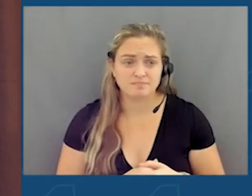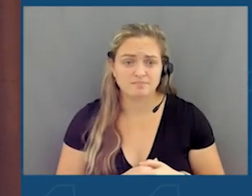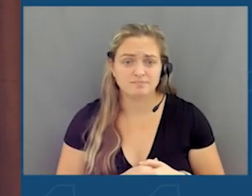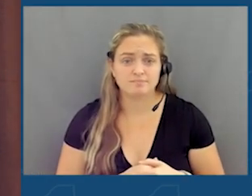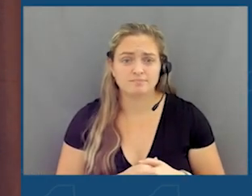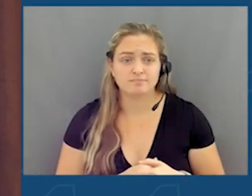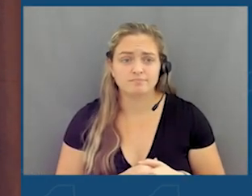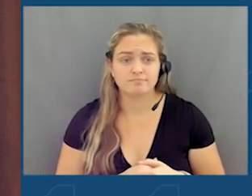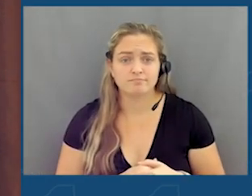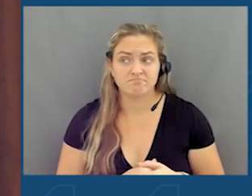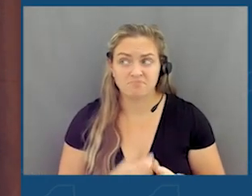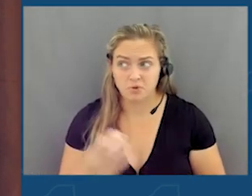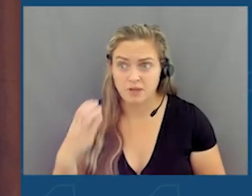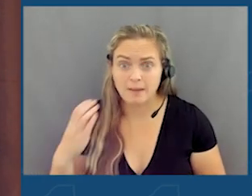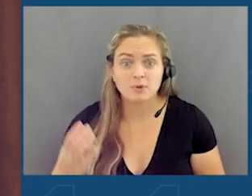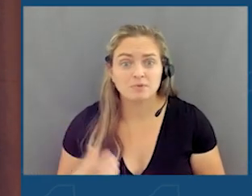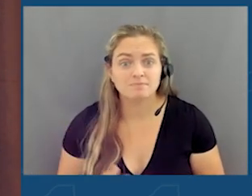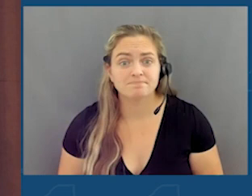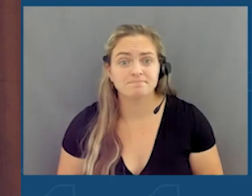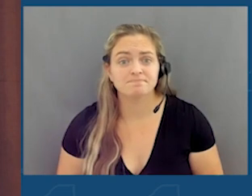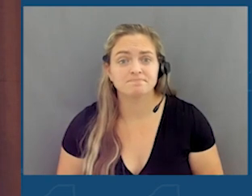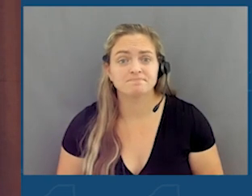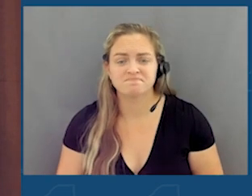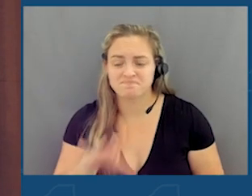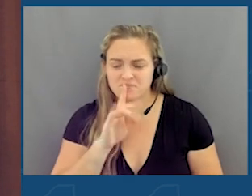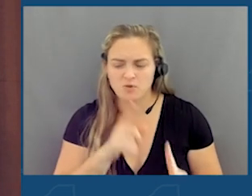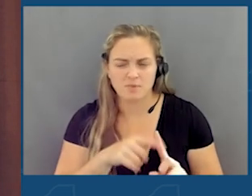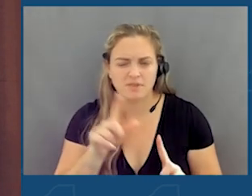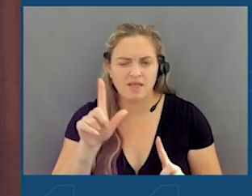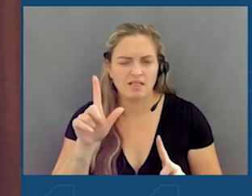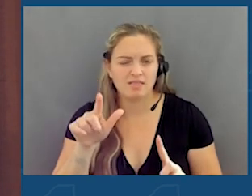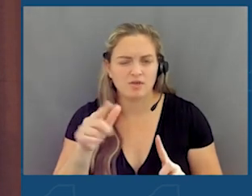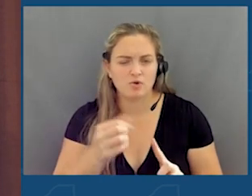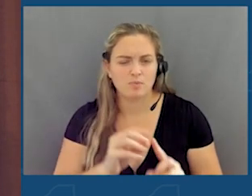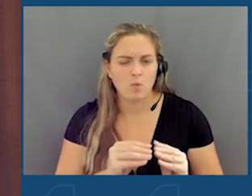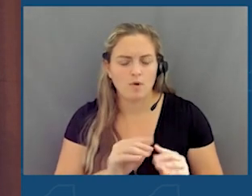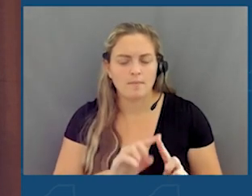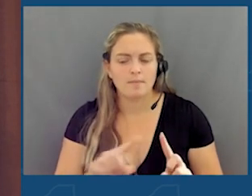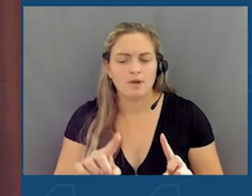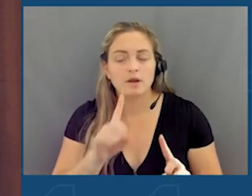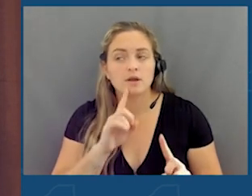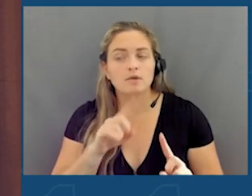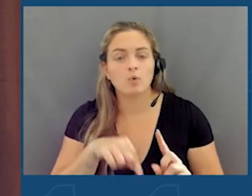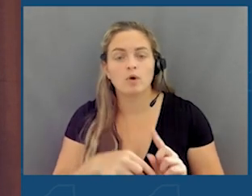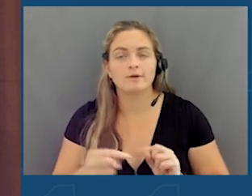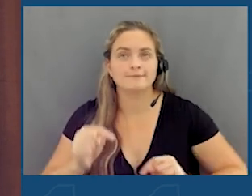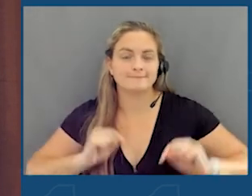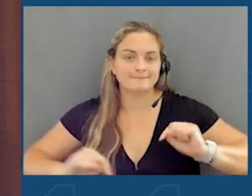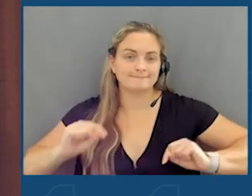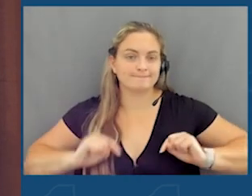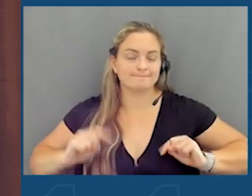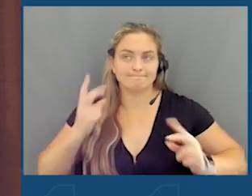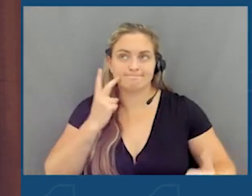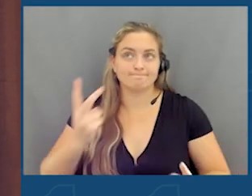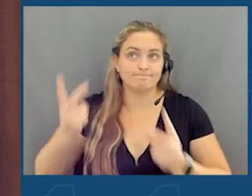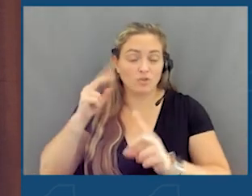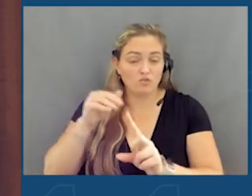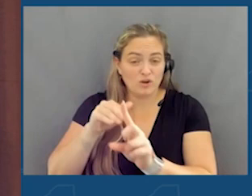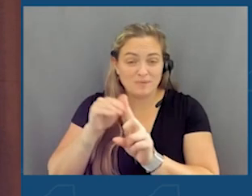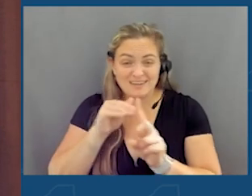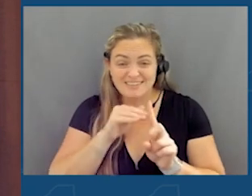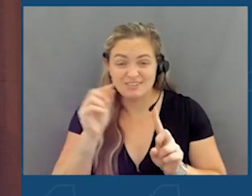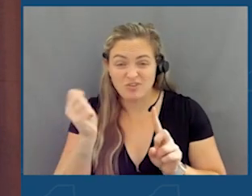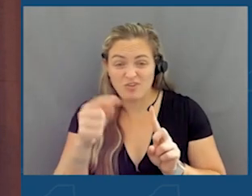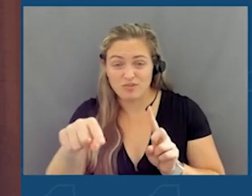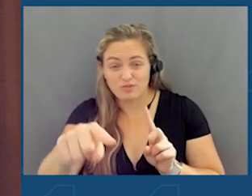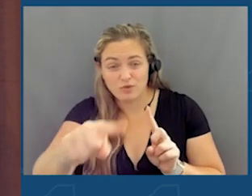our capital. We'll talk about that a little bit more, but I also want to take us even further back to remind all of us, and truly